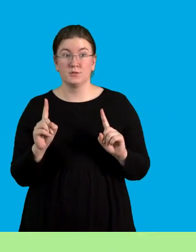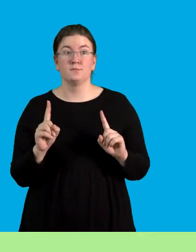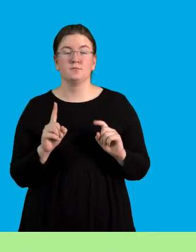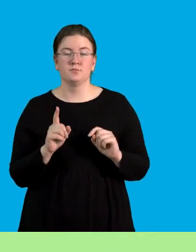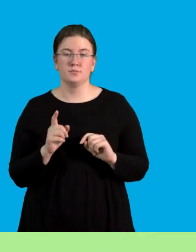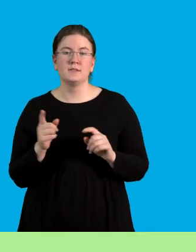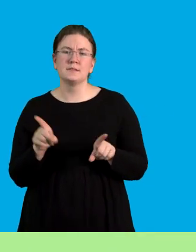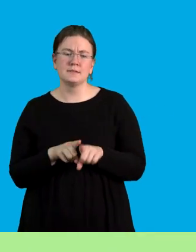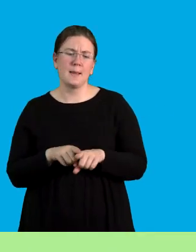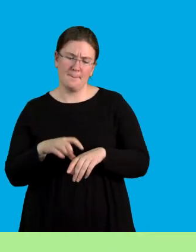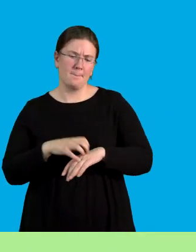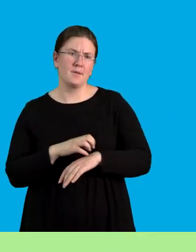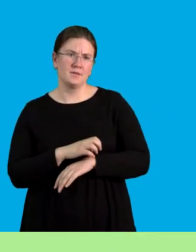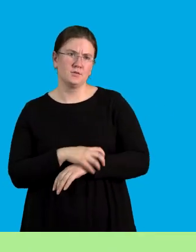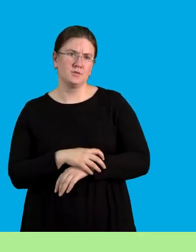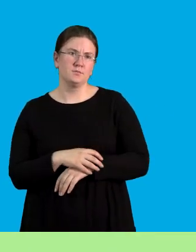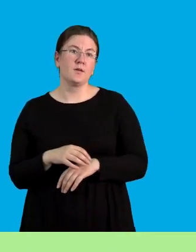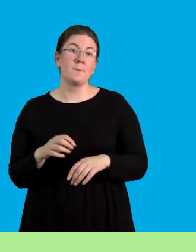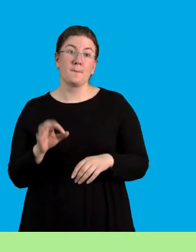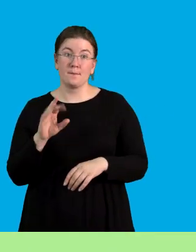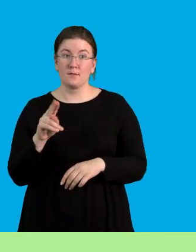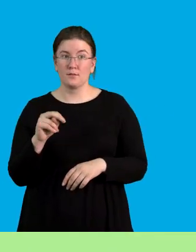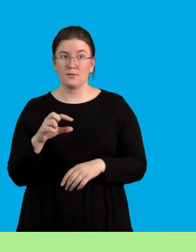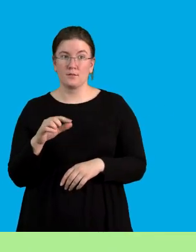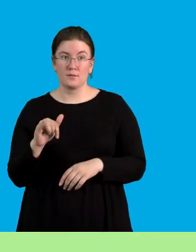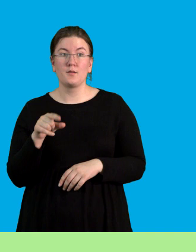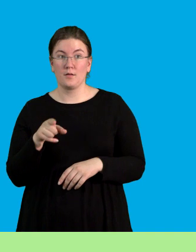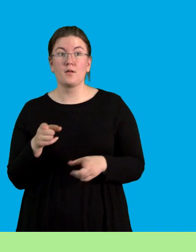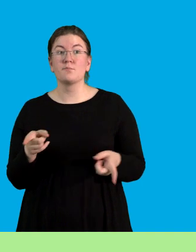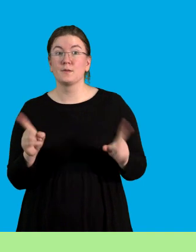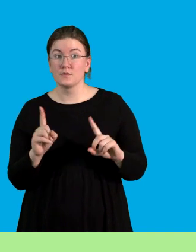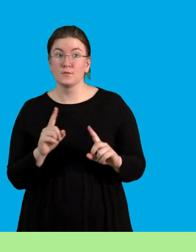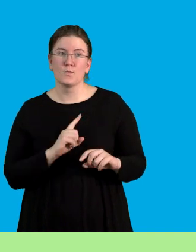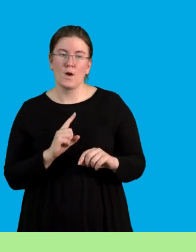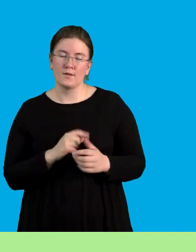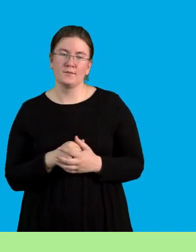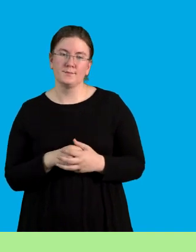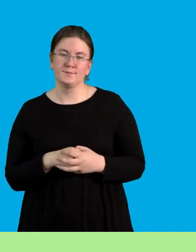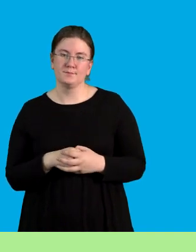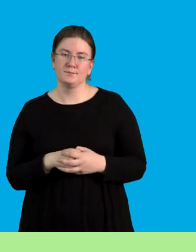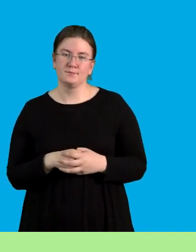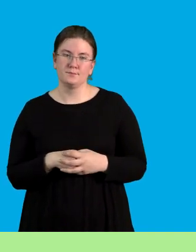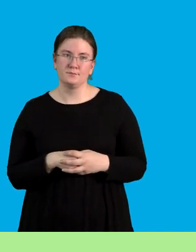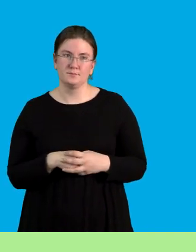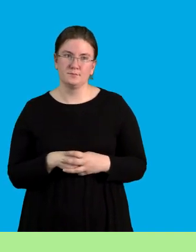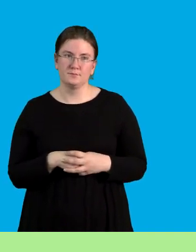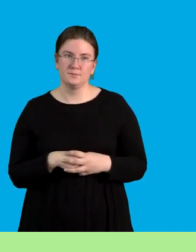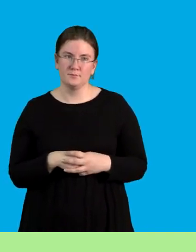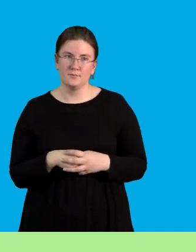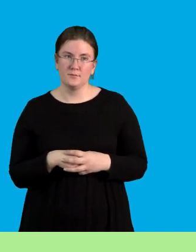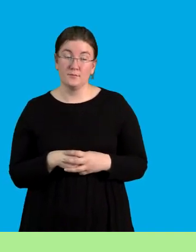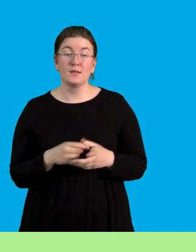So here we are looking at how fungi can be harmful and what kind of fungi is harmful. So